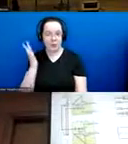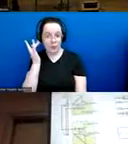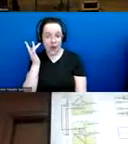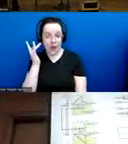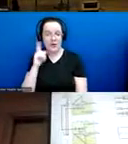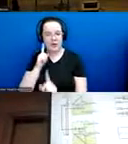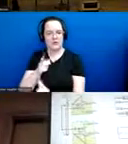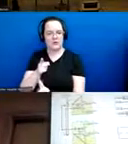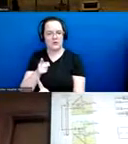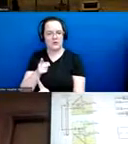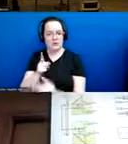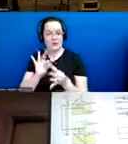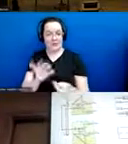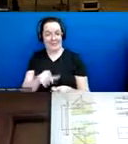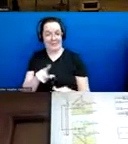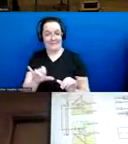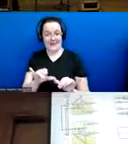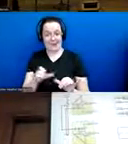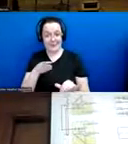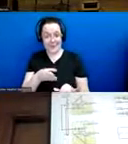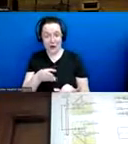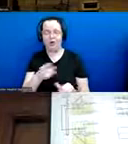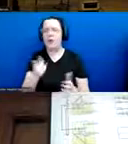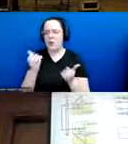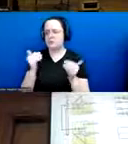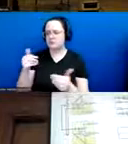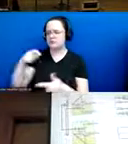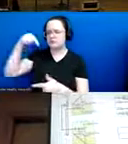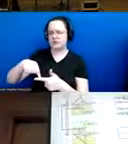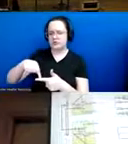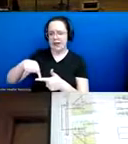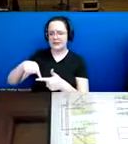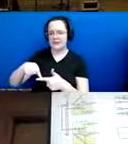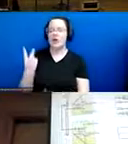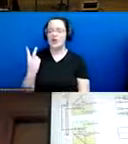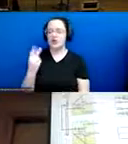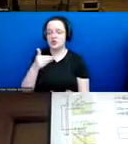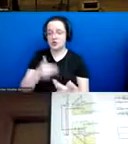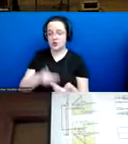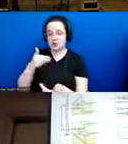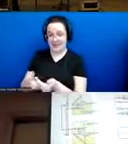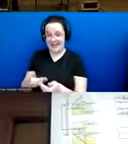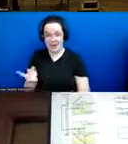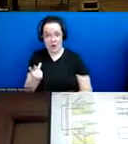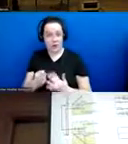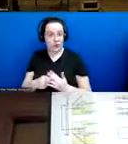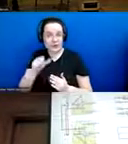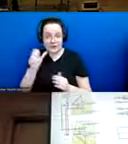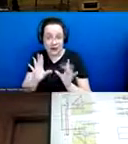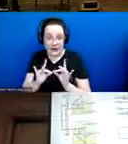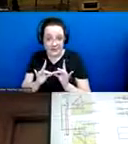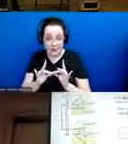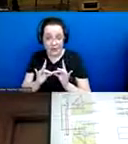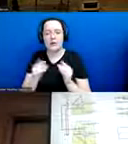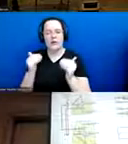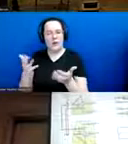the basis of these measurements here, you want to project these two states that originally were not entangled into an